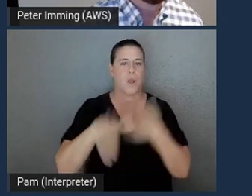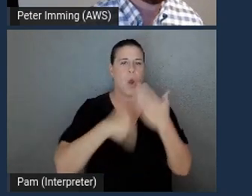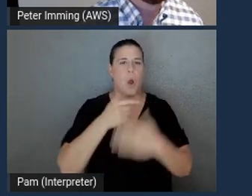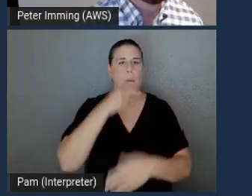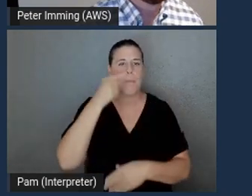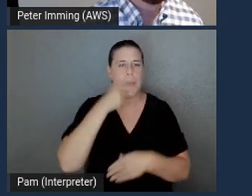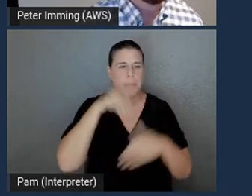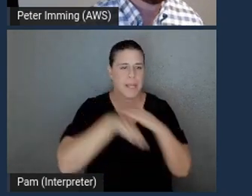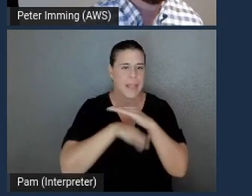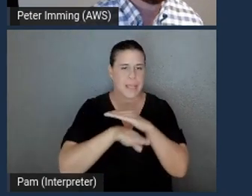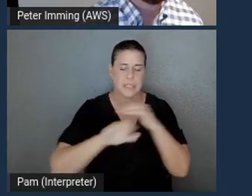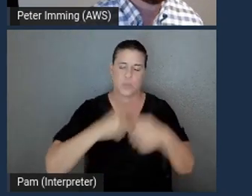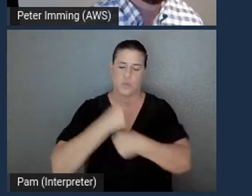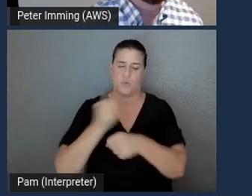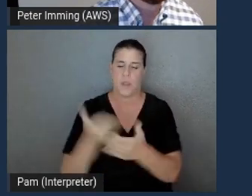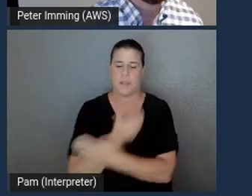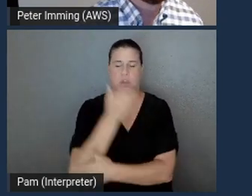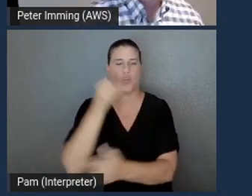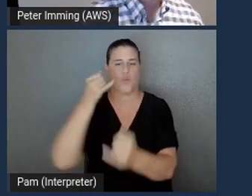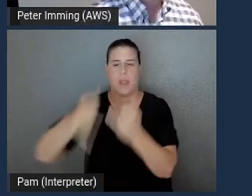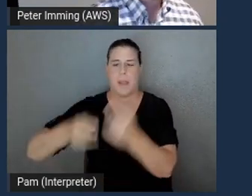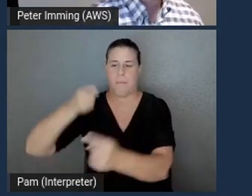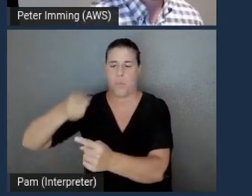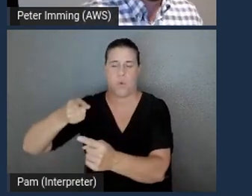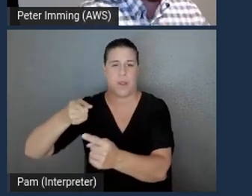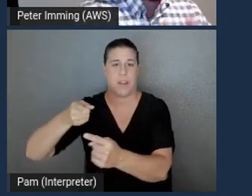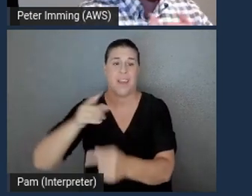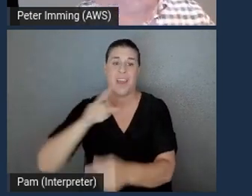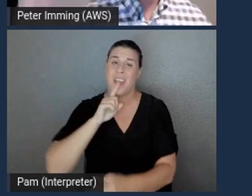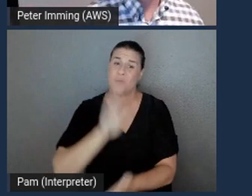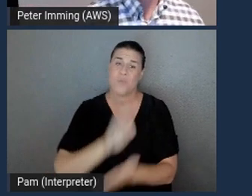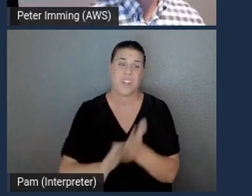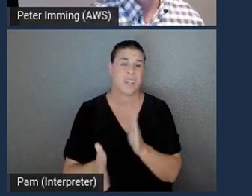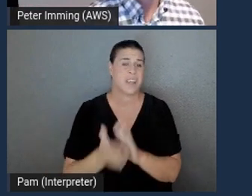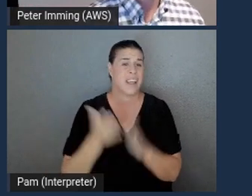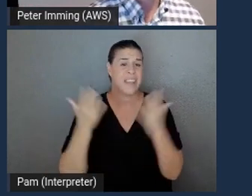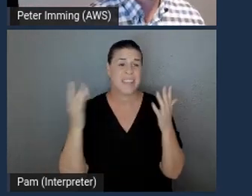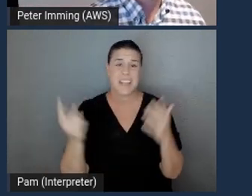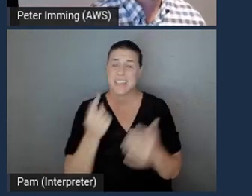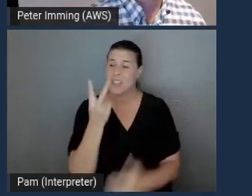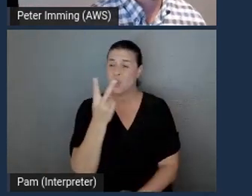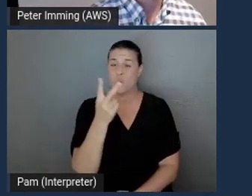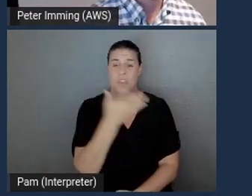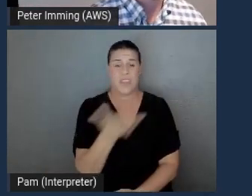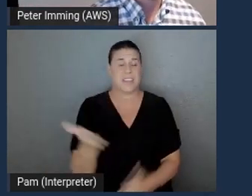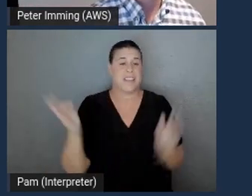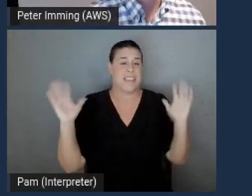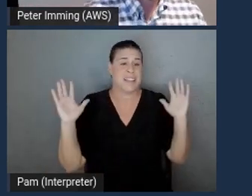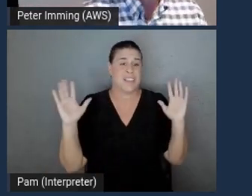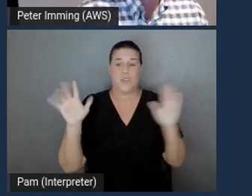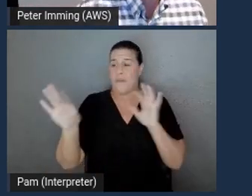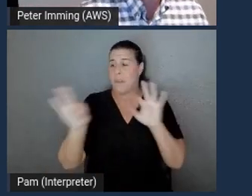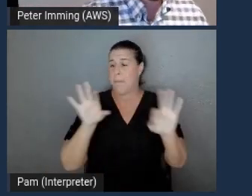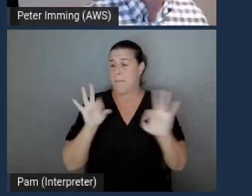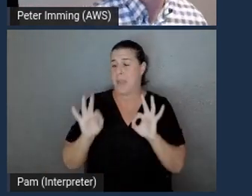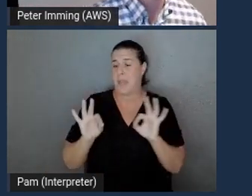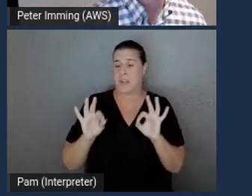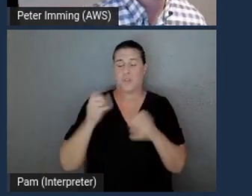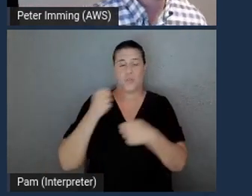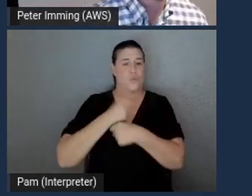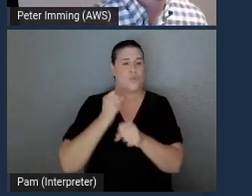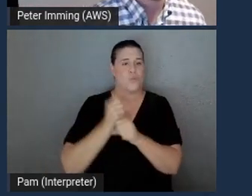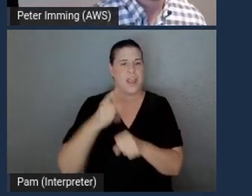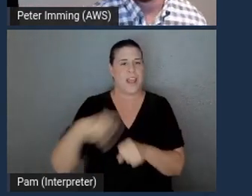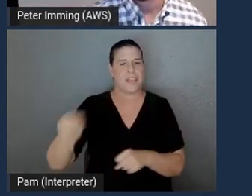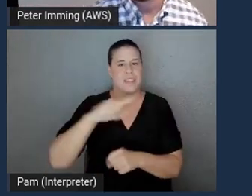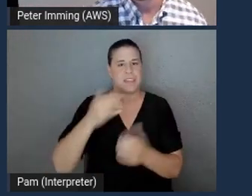new endpoint. And that is literally the only two steps that you have to choose to configure or to create this